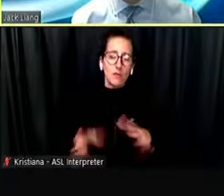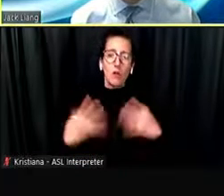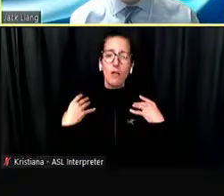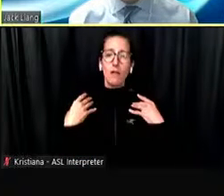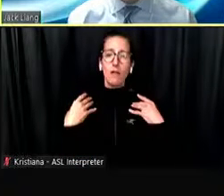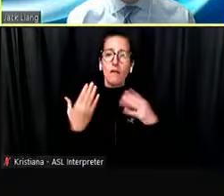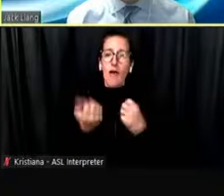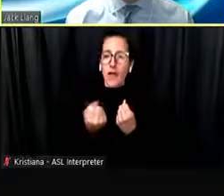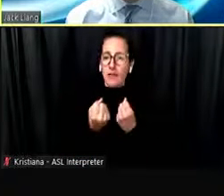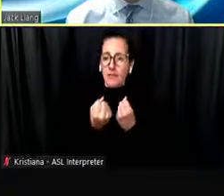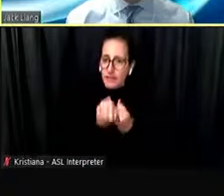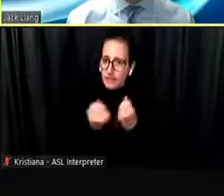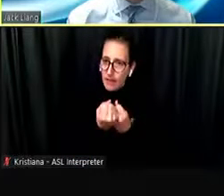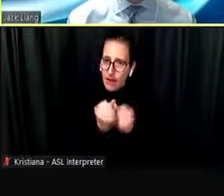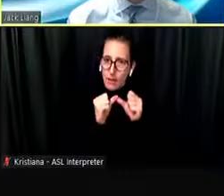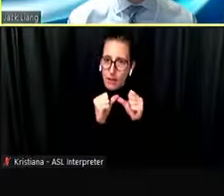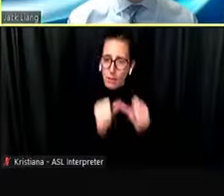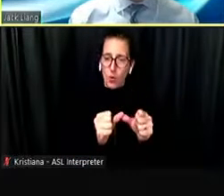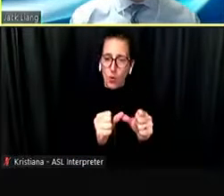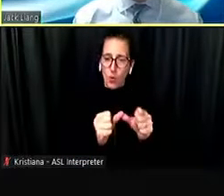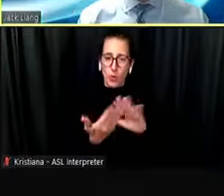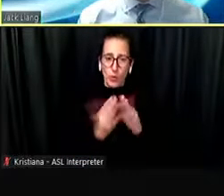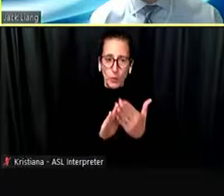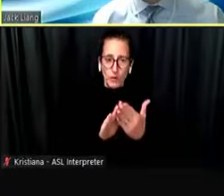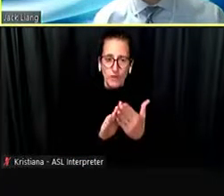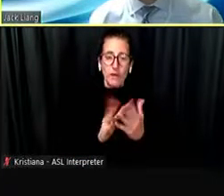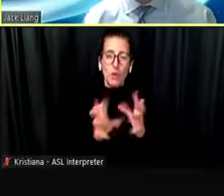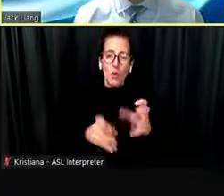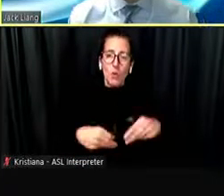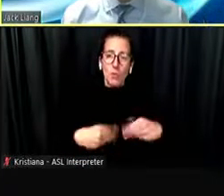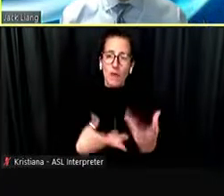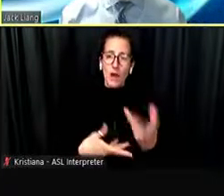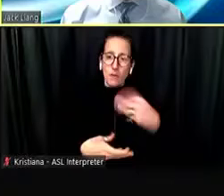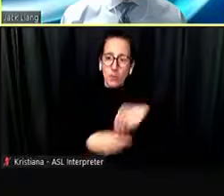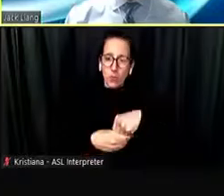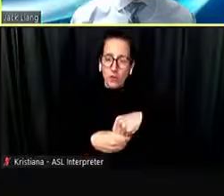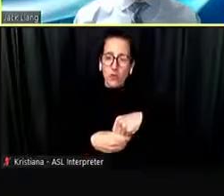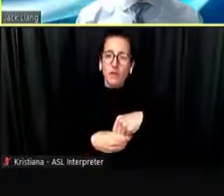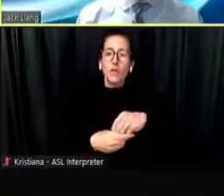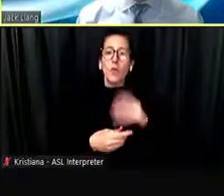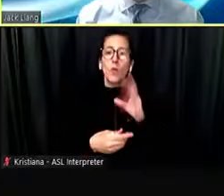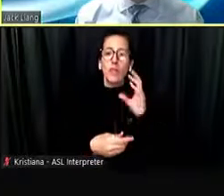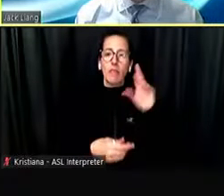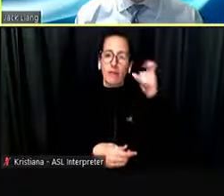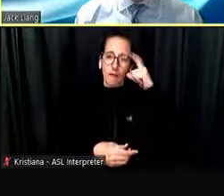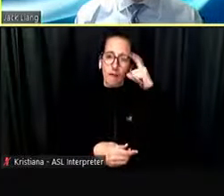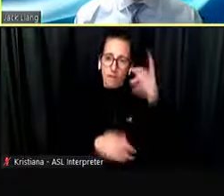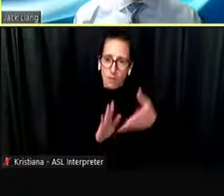meaningful participations in the community activities and the county governance. Next slide, please.